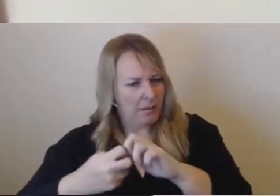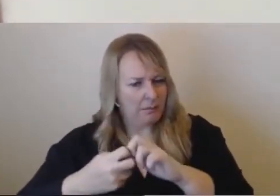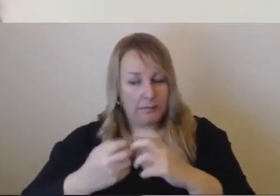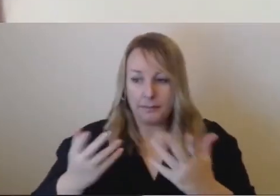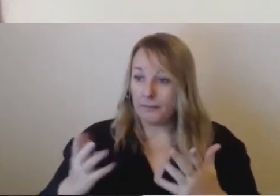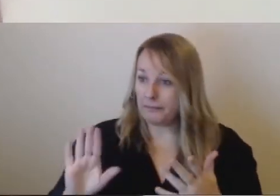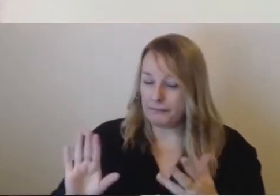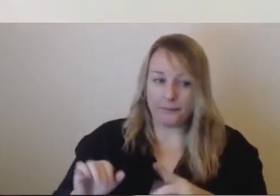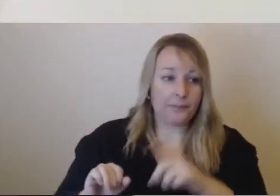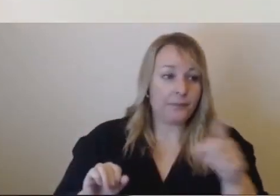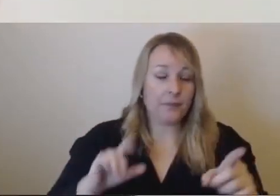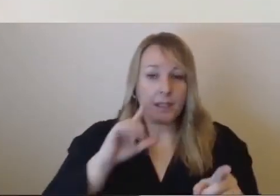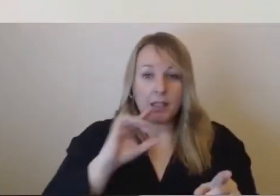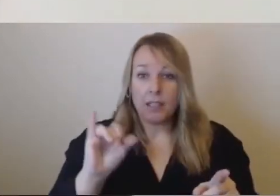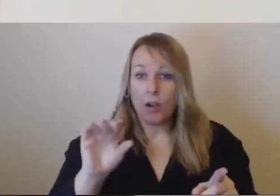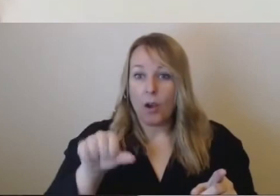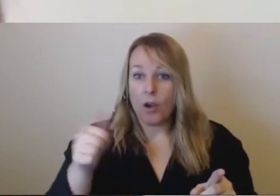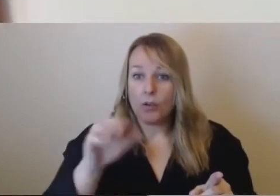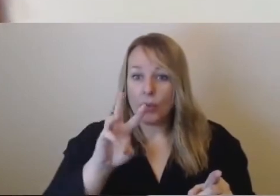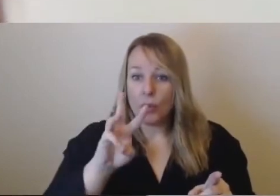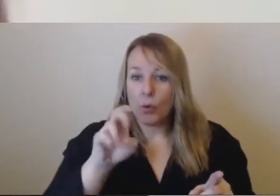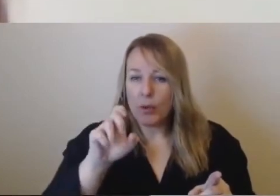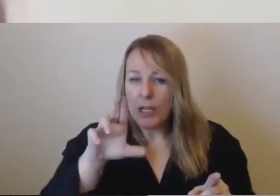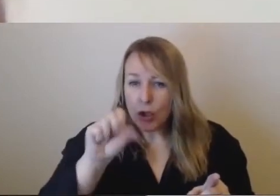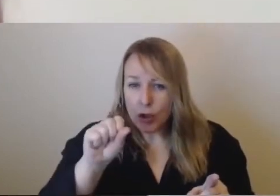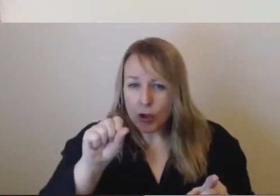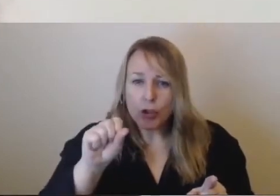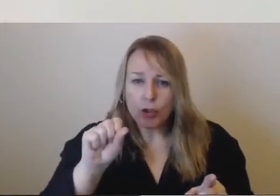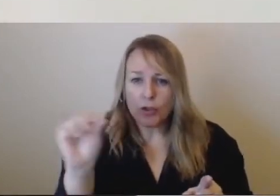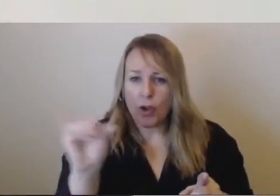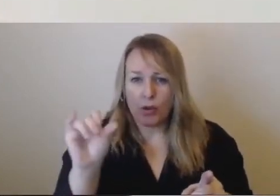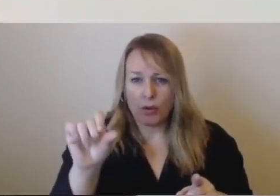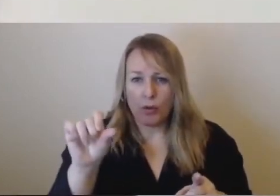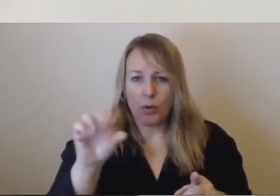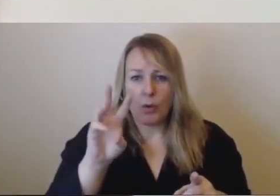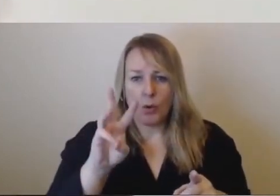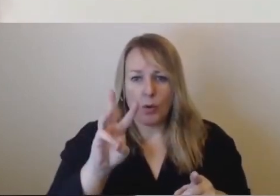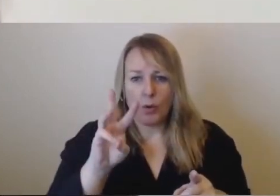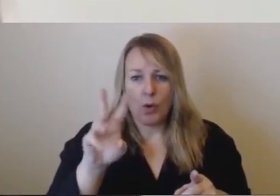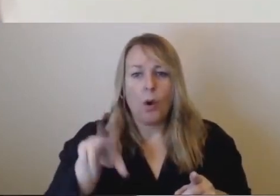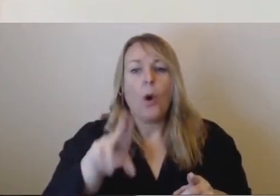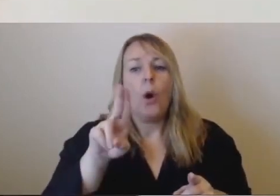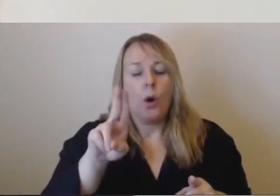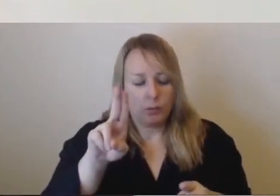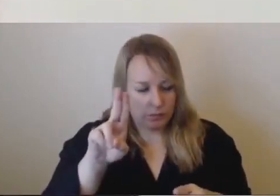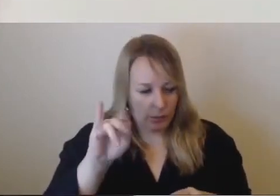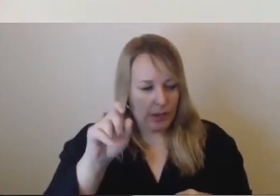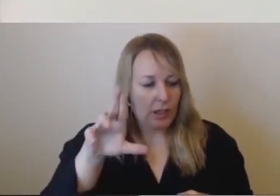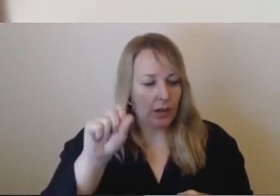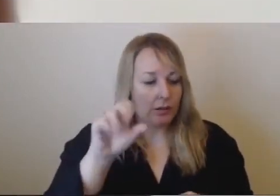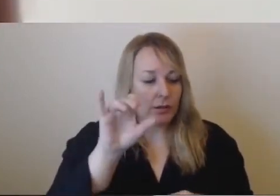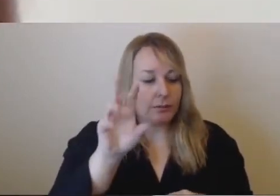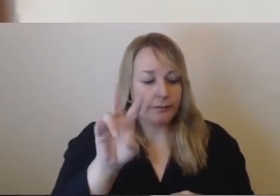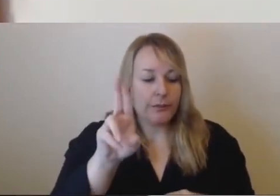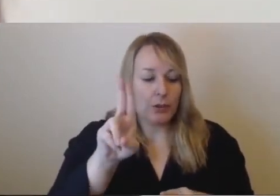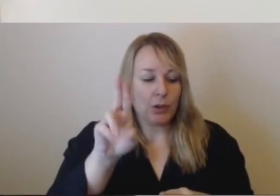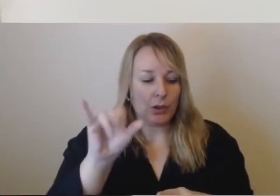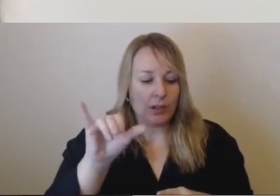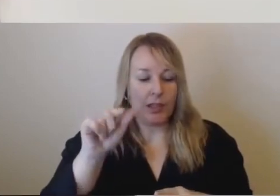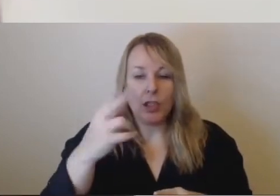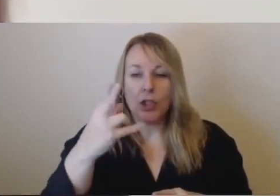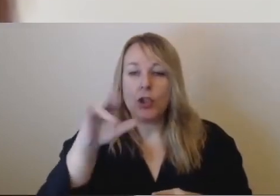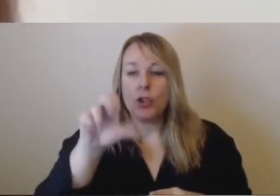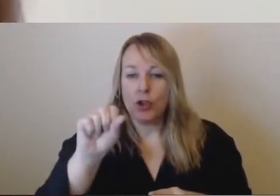Uyghurs, a similar, I mean, obviously different issue, but similar in that disconnect of obviously most of the Western world